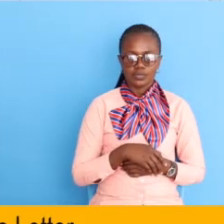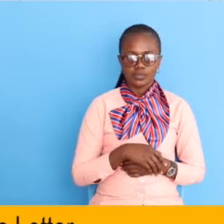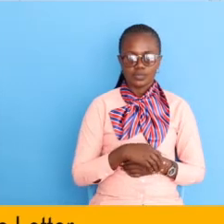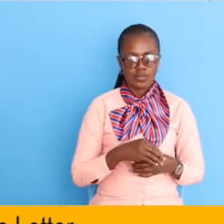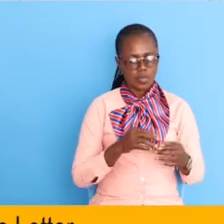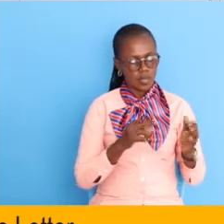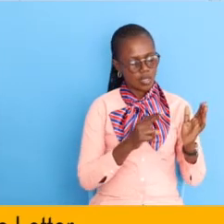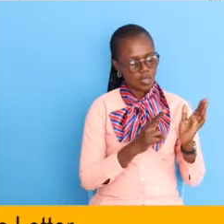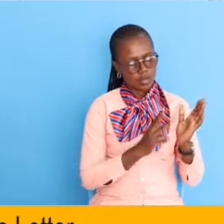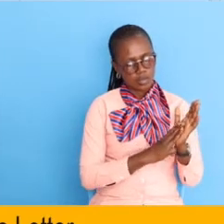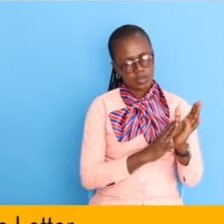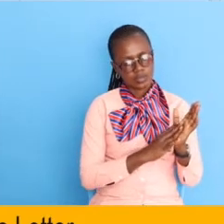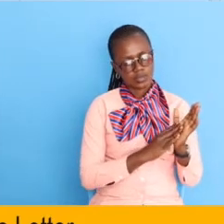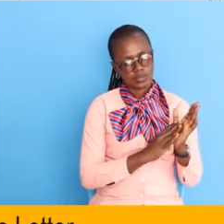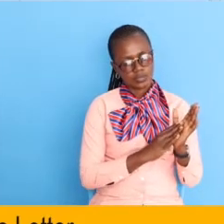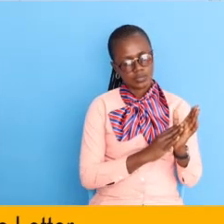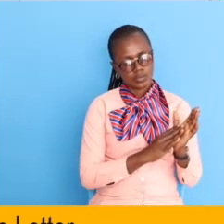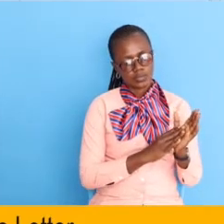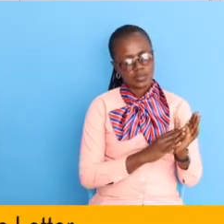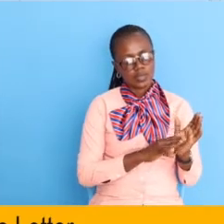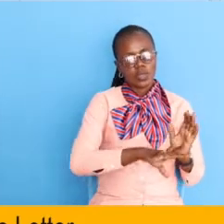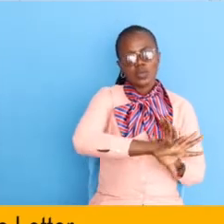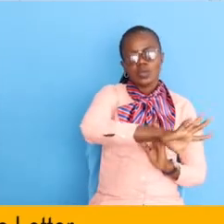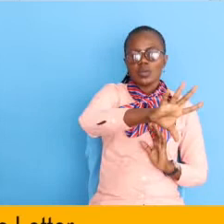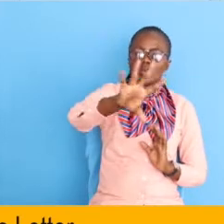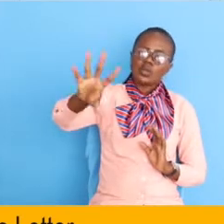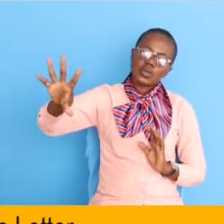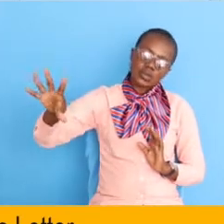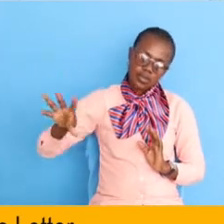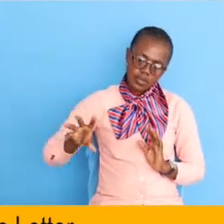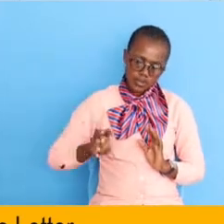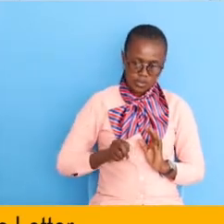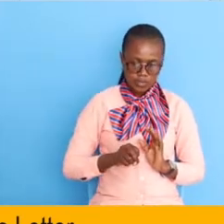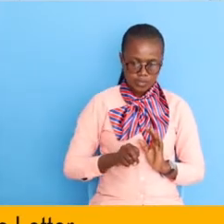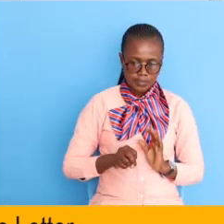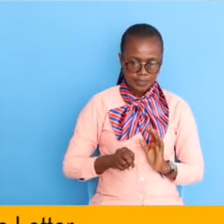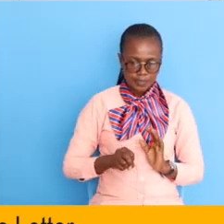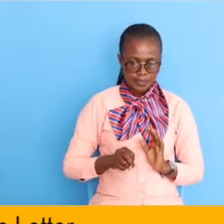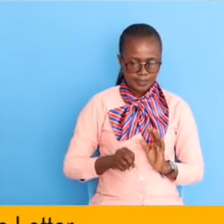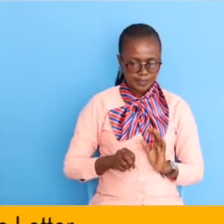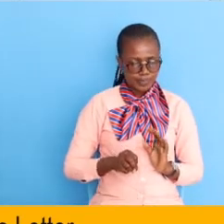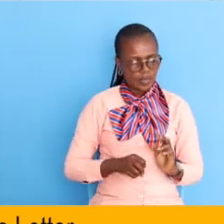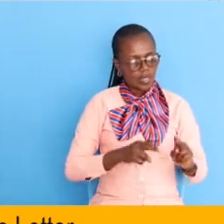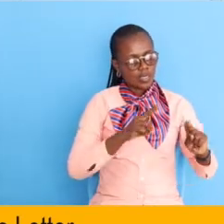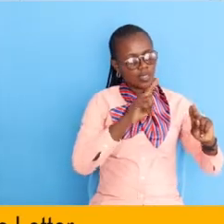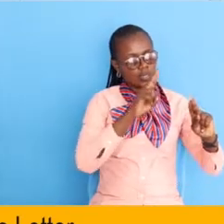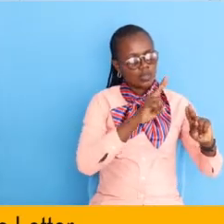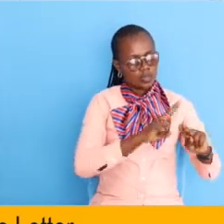number 8, and number 9, they are normally placed and all look as